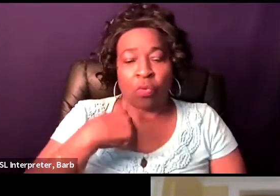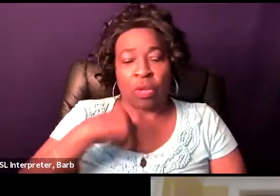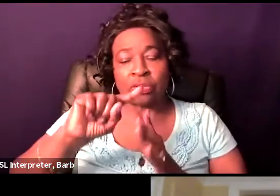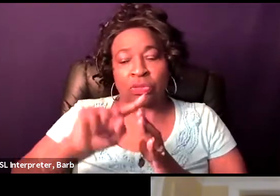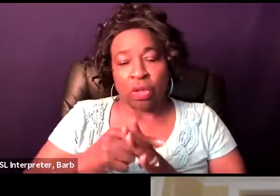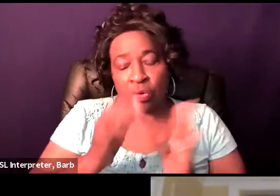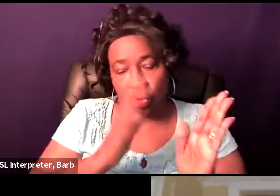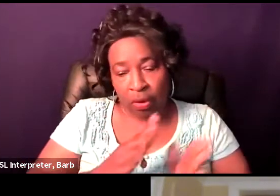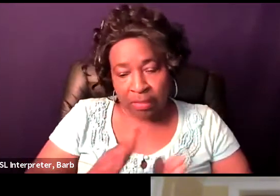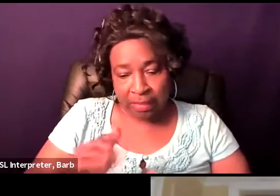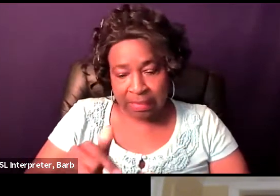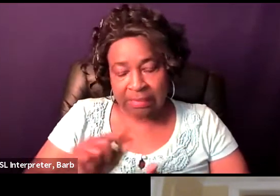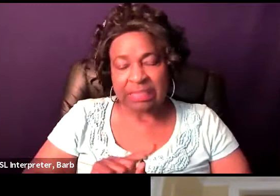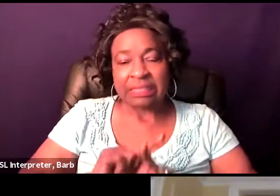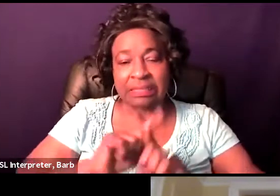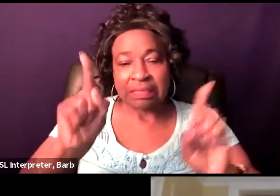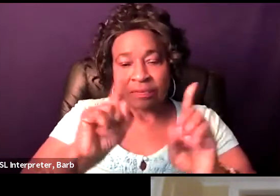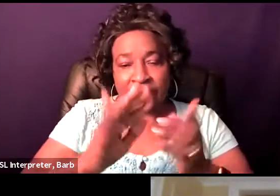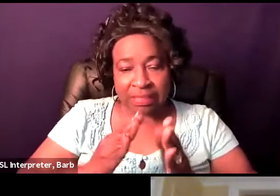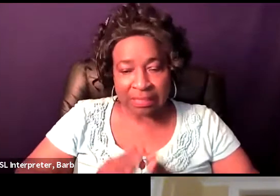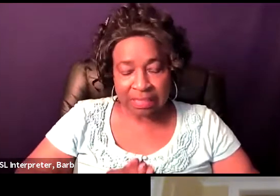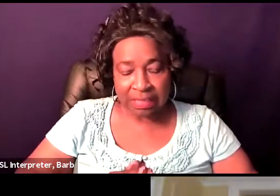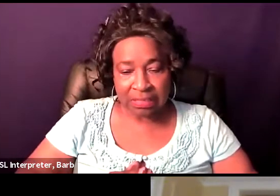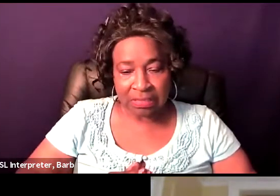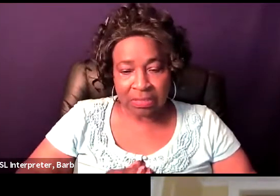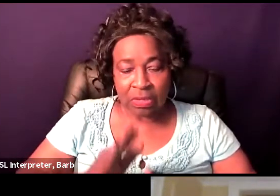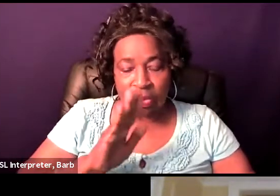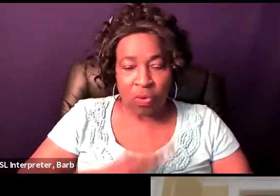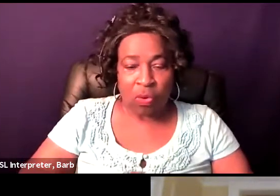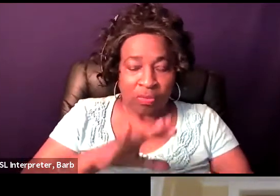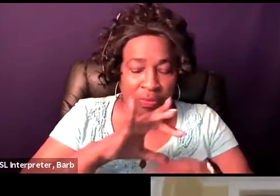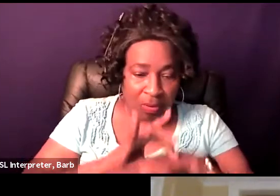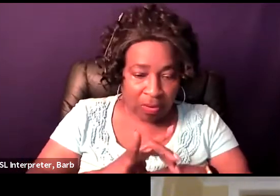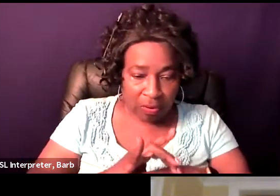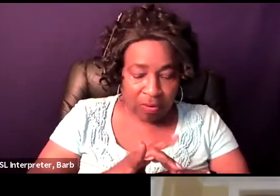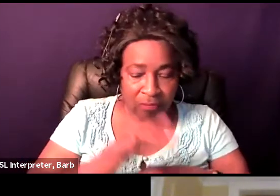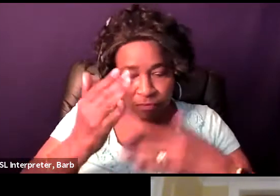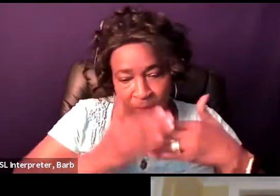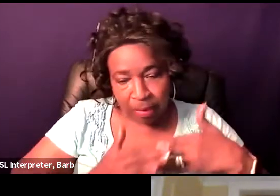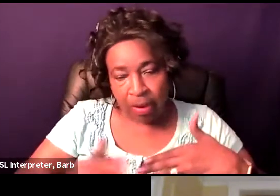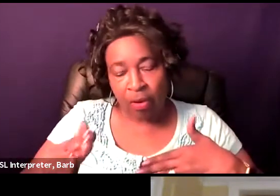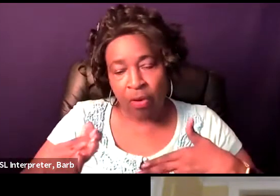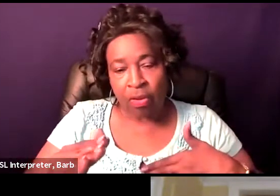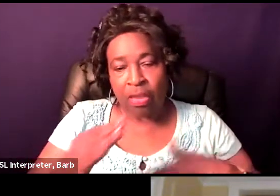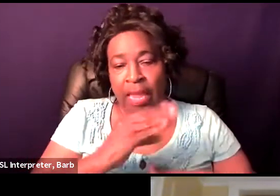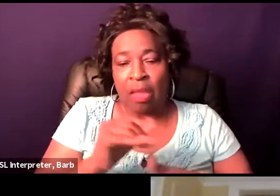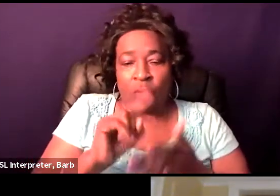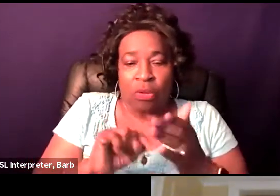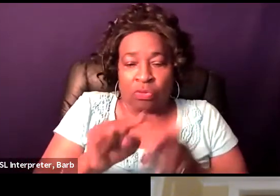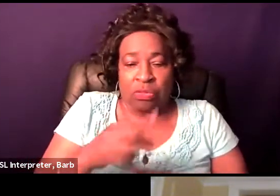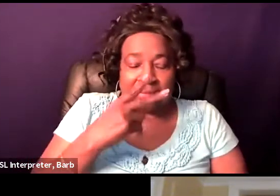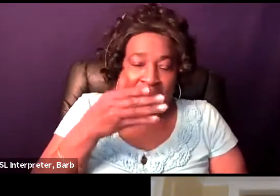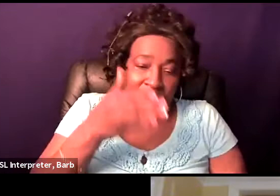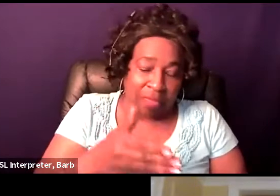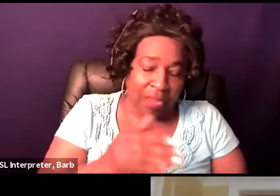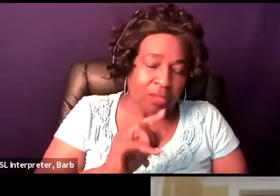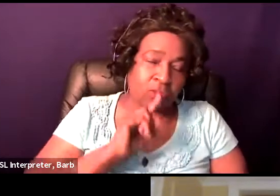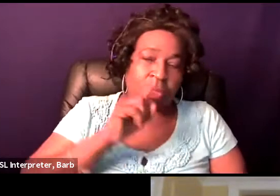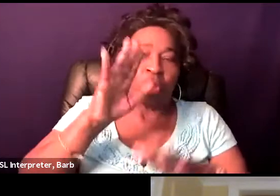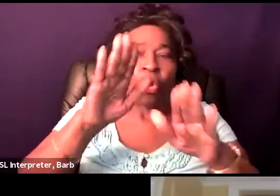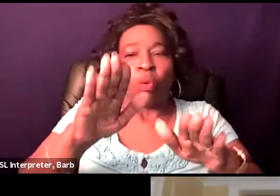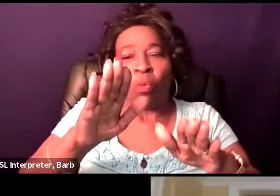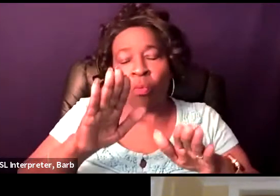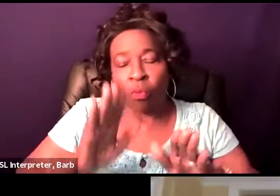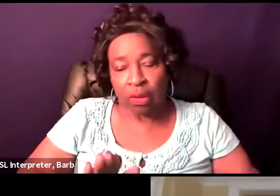conference. It's gonna be in different cities on the continent hereafter. And what you see there, and it's so wonderful because it's